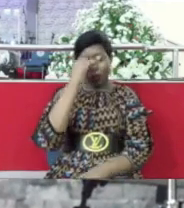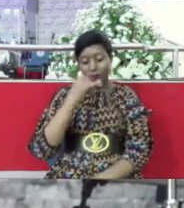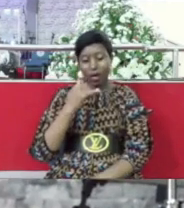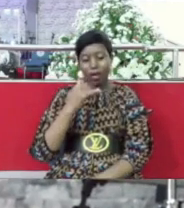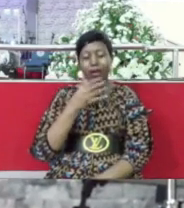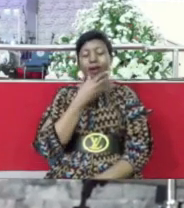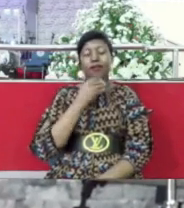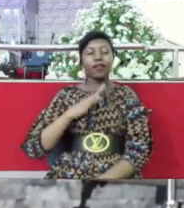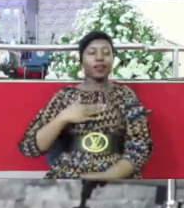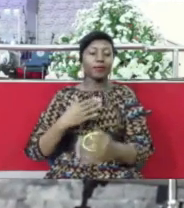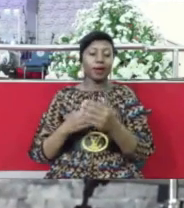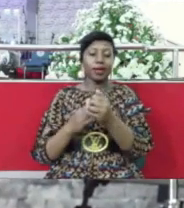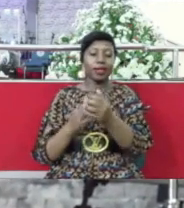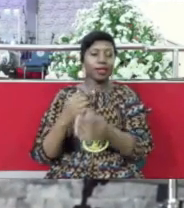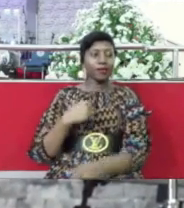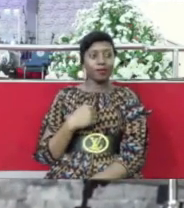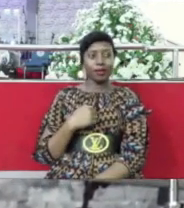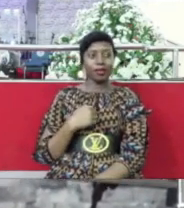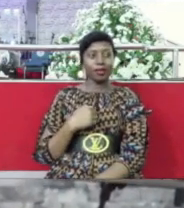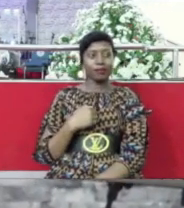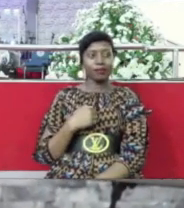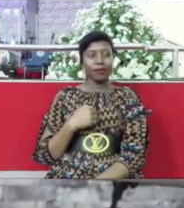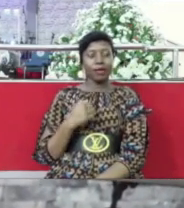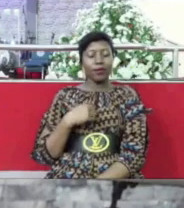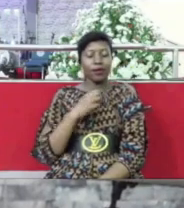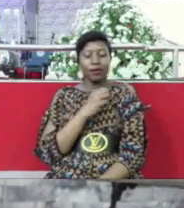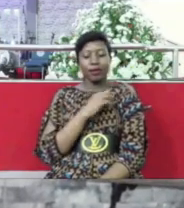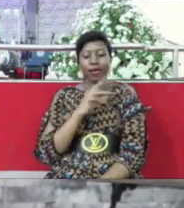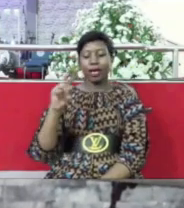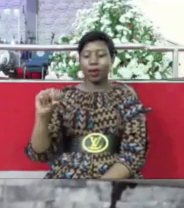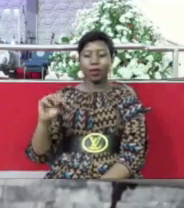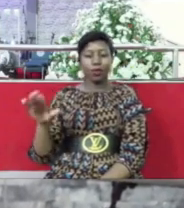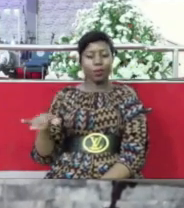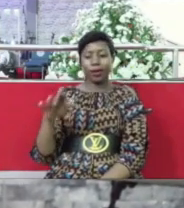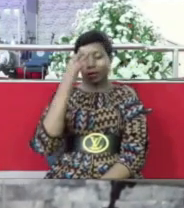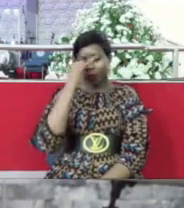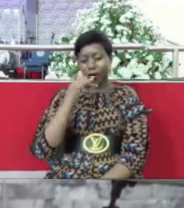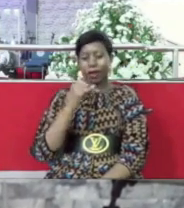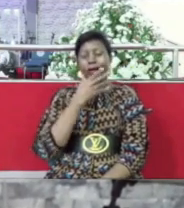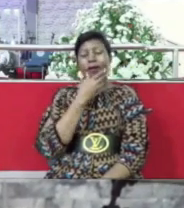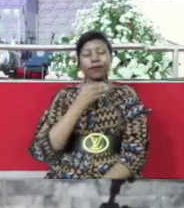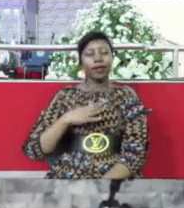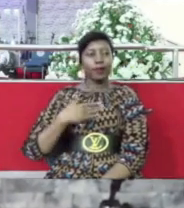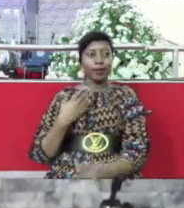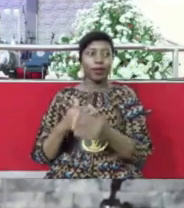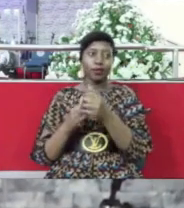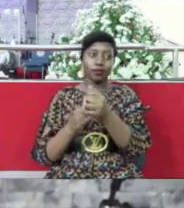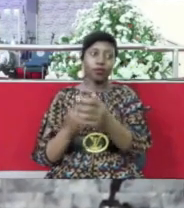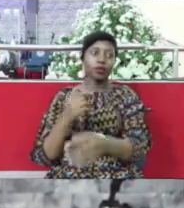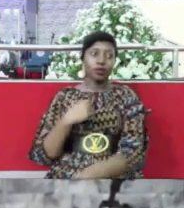is no place we would not go because my father was holding me. Your God is holding